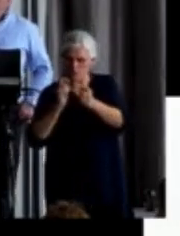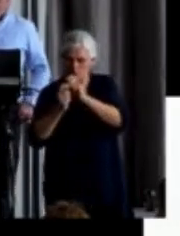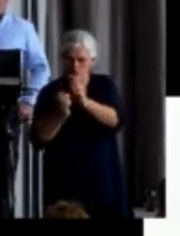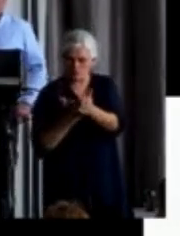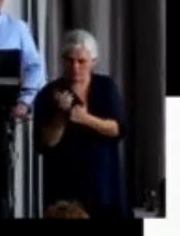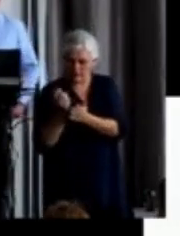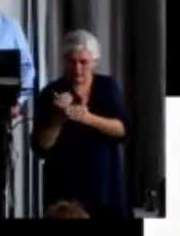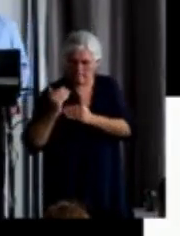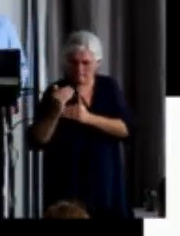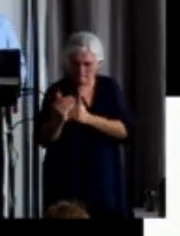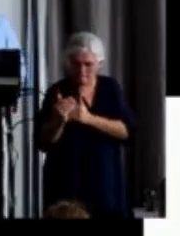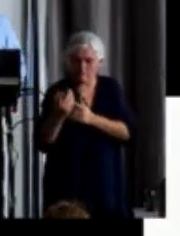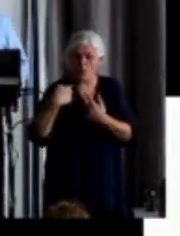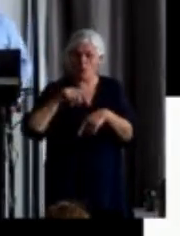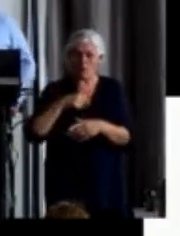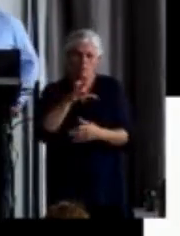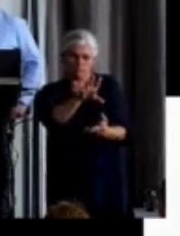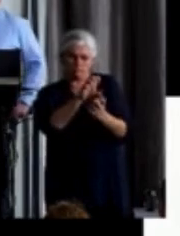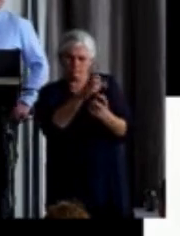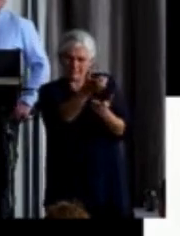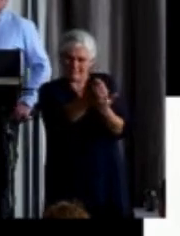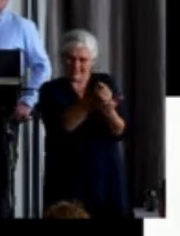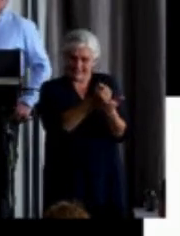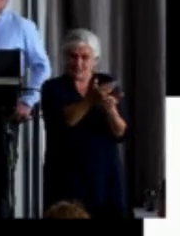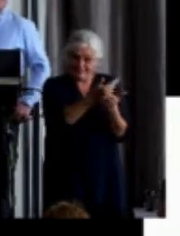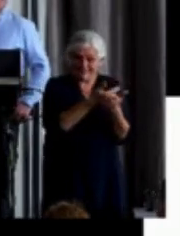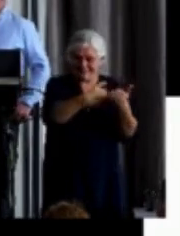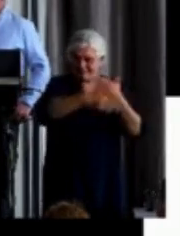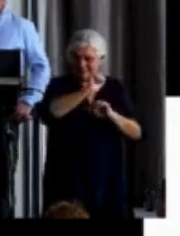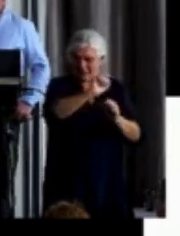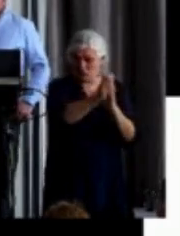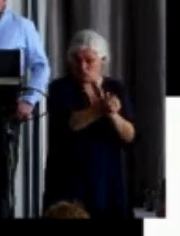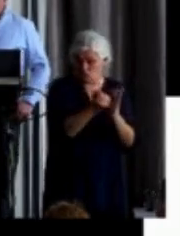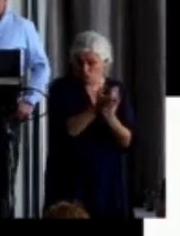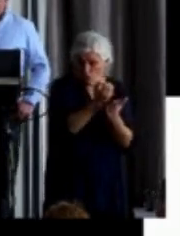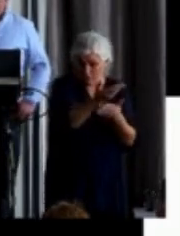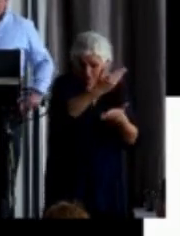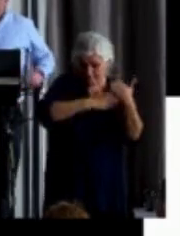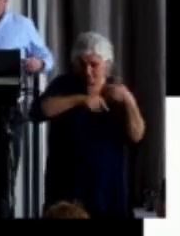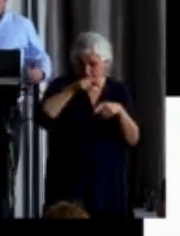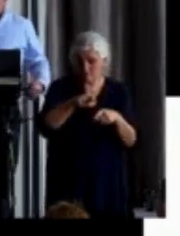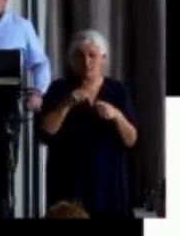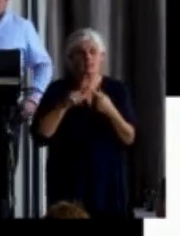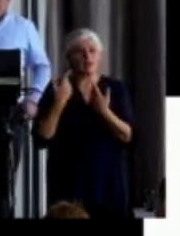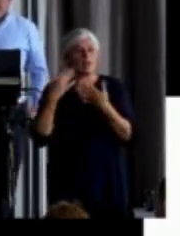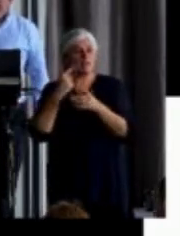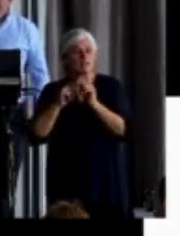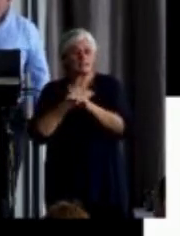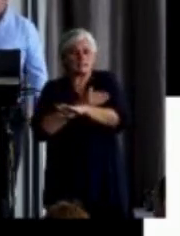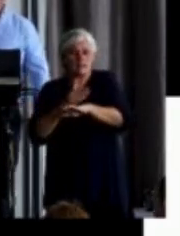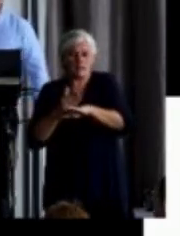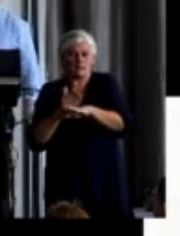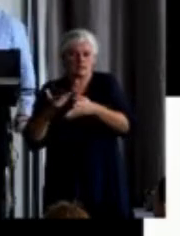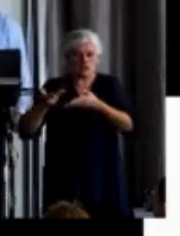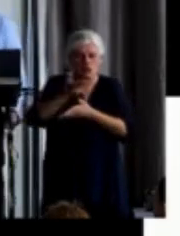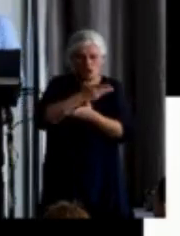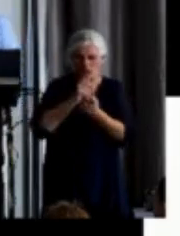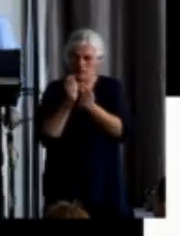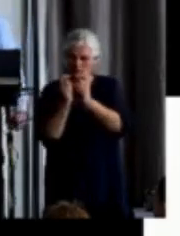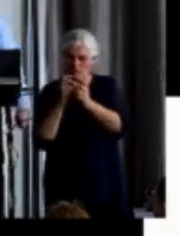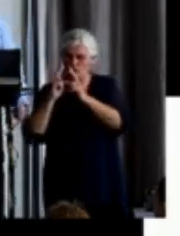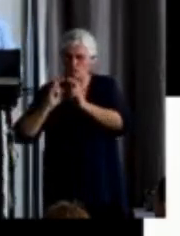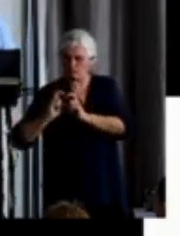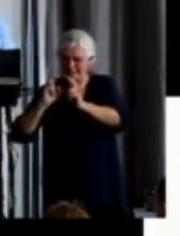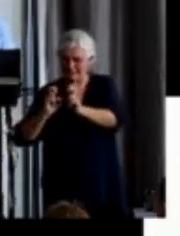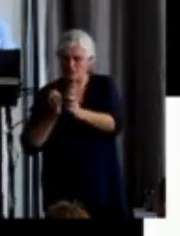based on what we were hearing. And this has allowed us then to have a stimulus for discussion, and it has adapted the research over the